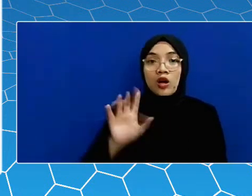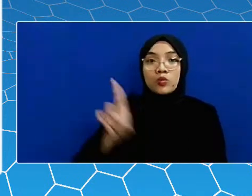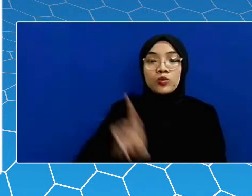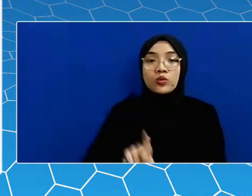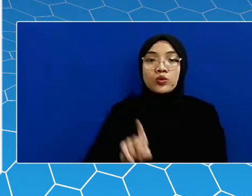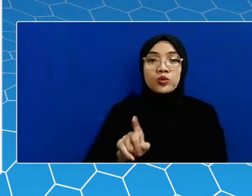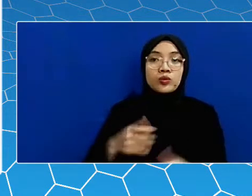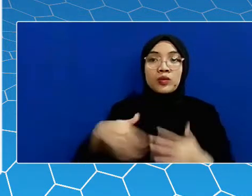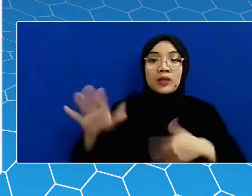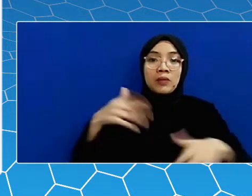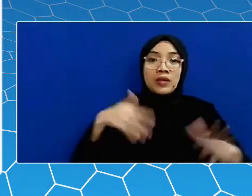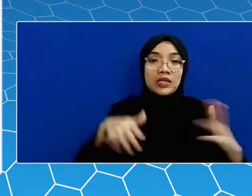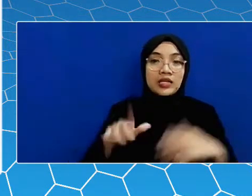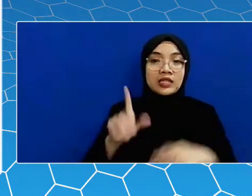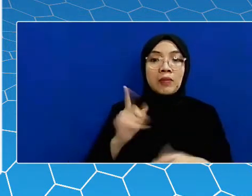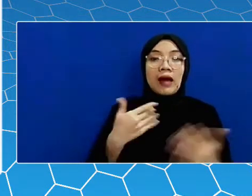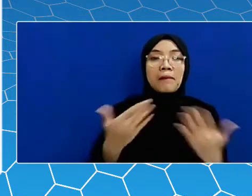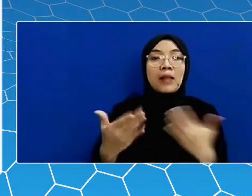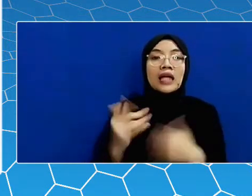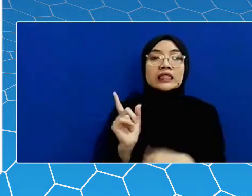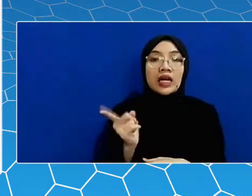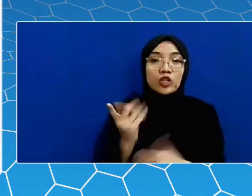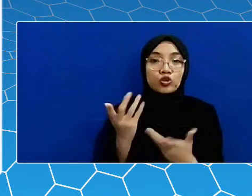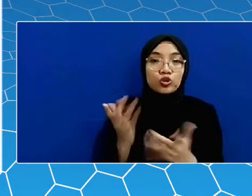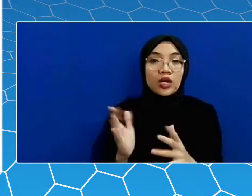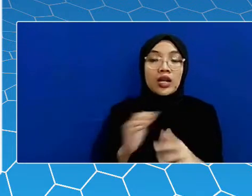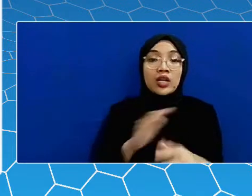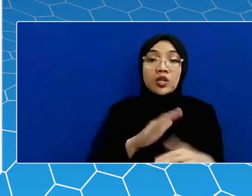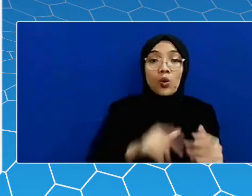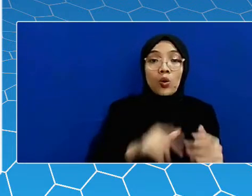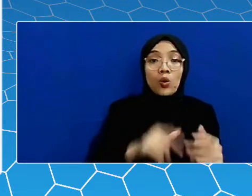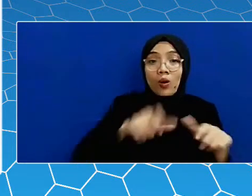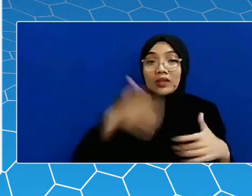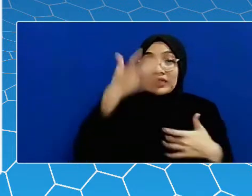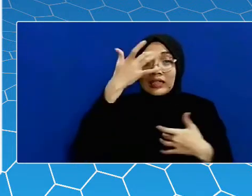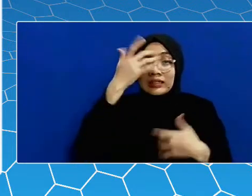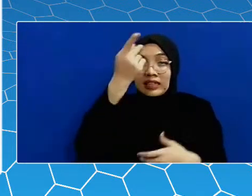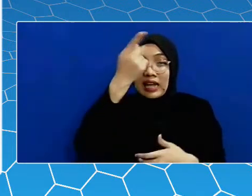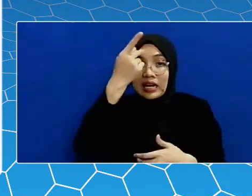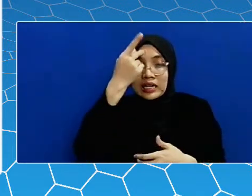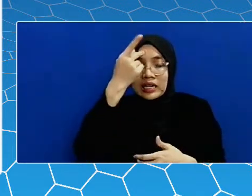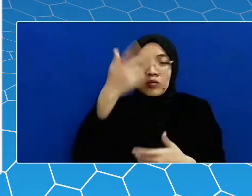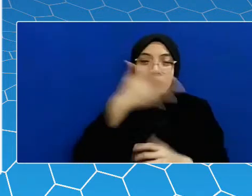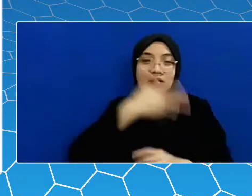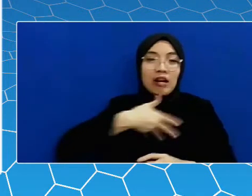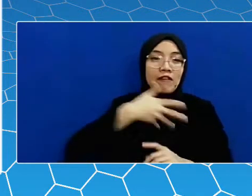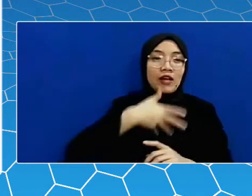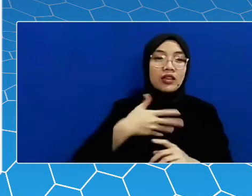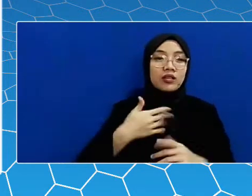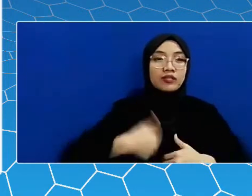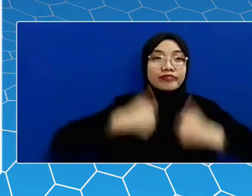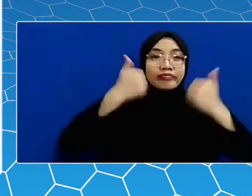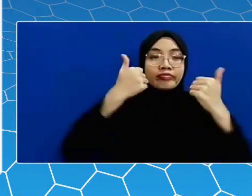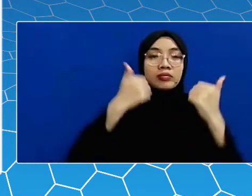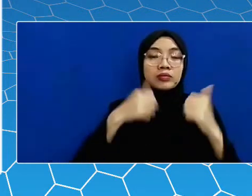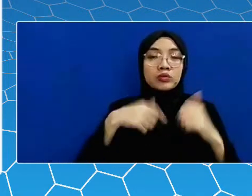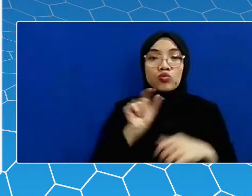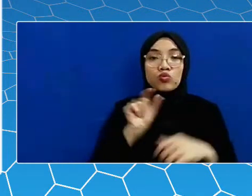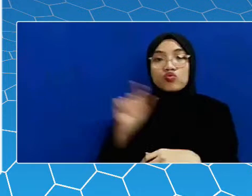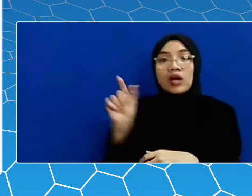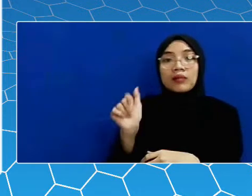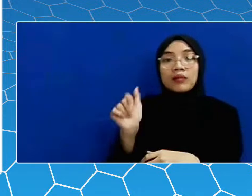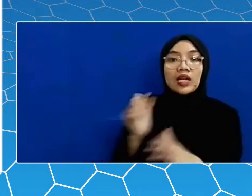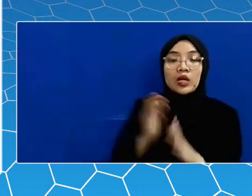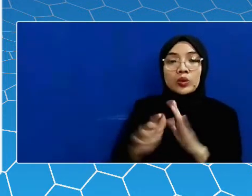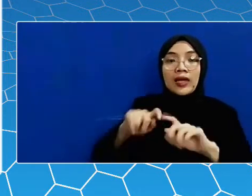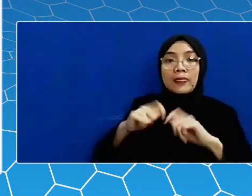Cancer patients that were under treatment or surveillance were invited by the clinical team during routine appointments, which were